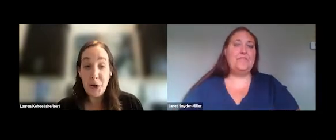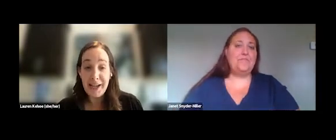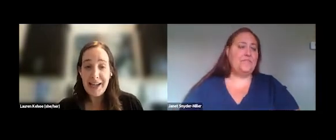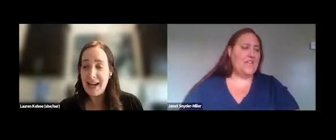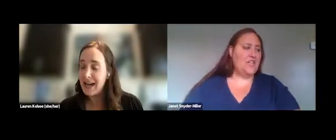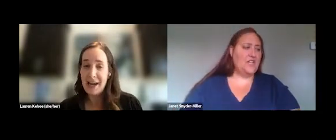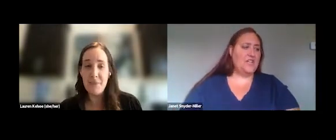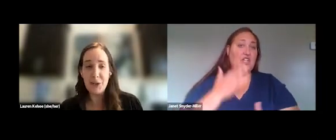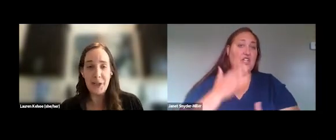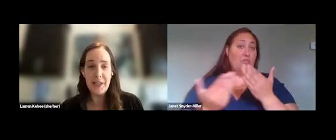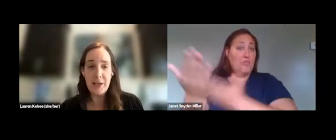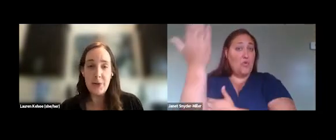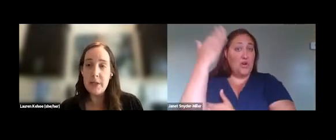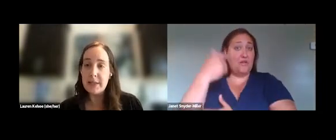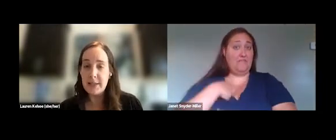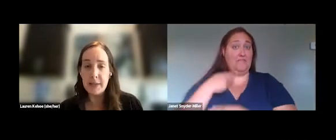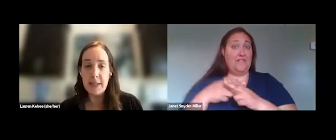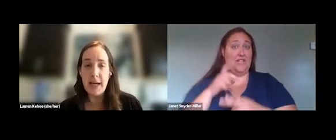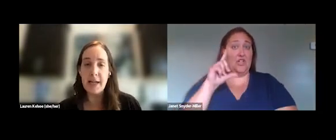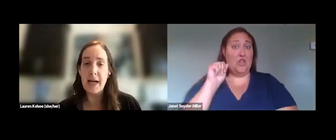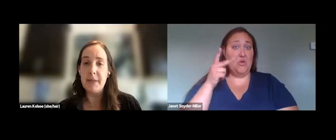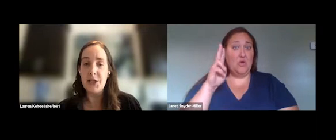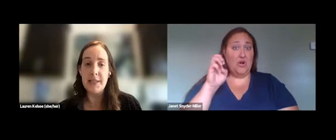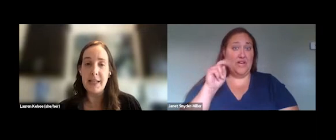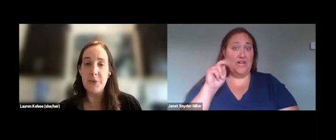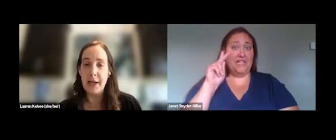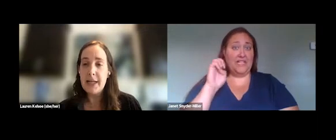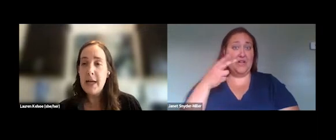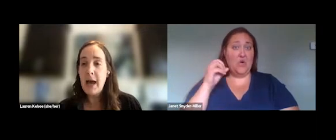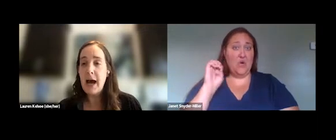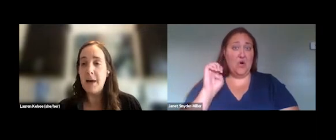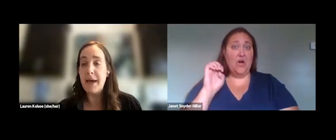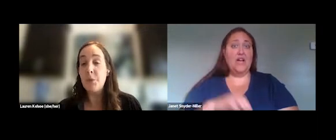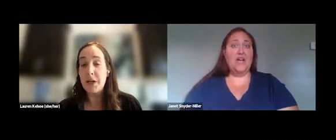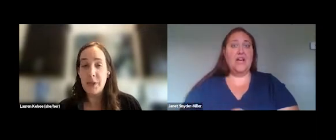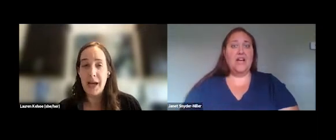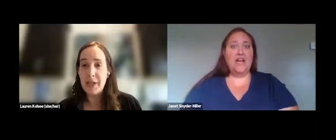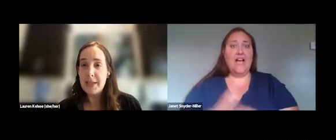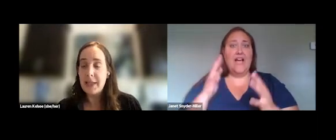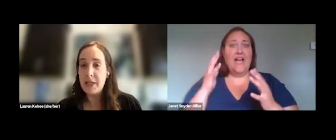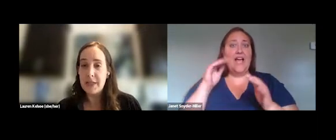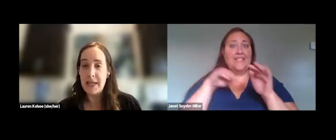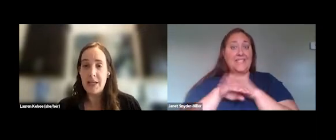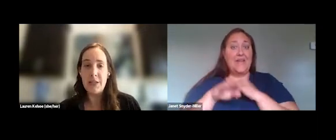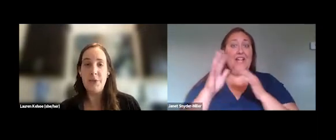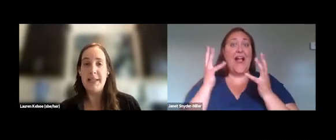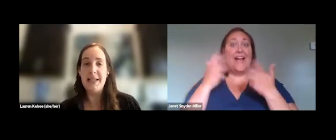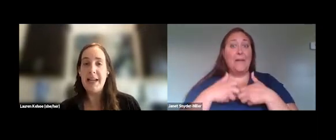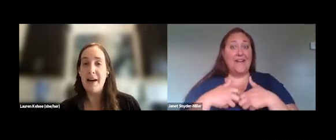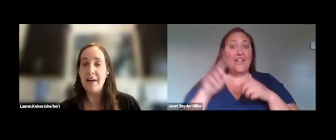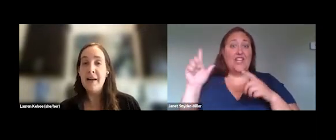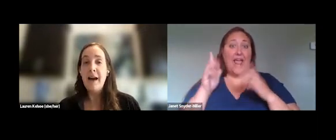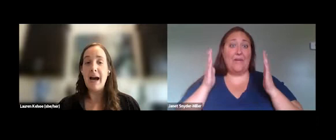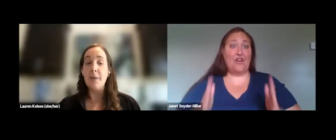Good morning. I am Lauren Kehoe, the Accessibility and Accommodations Librarian at NYU Libraries, and I'm here today to